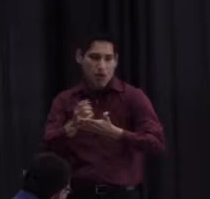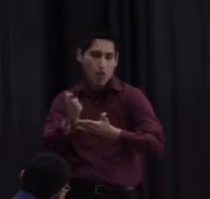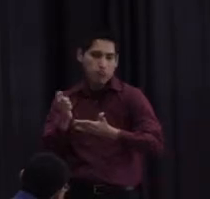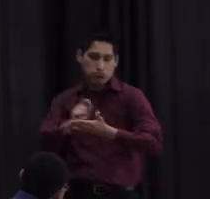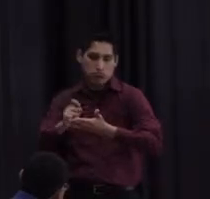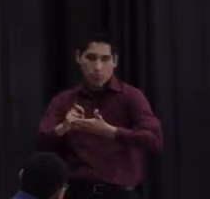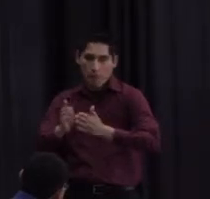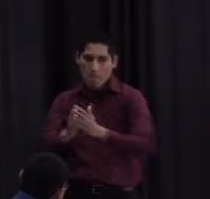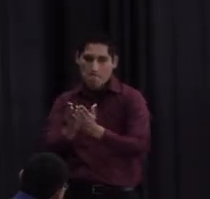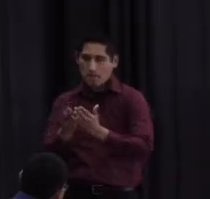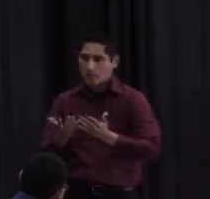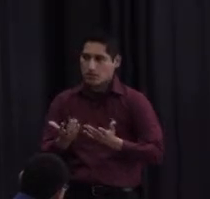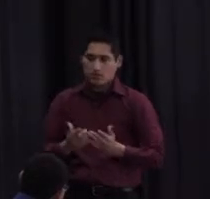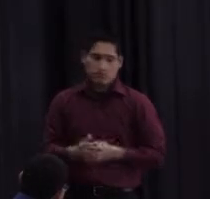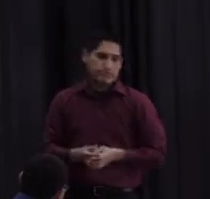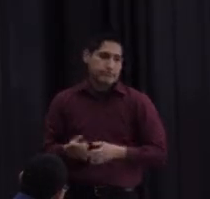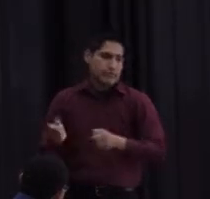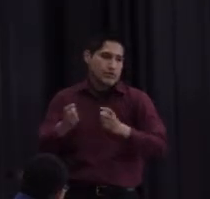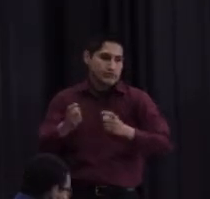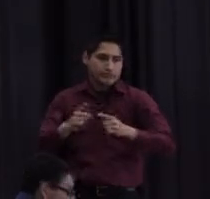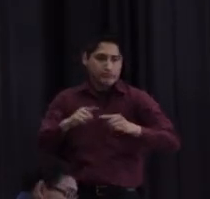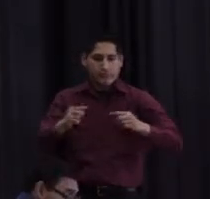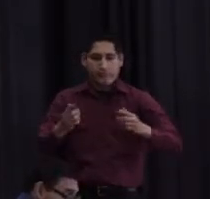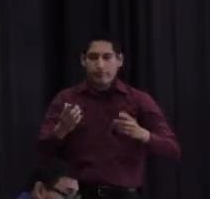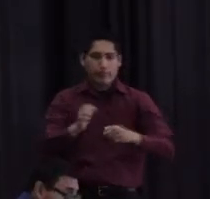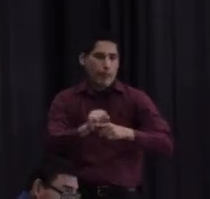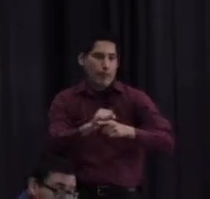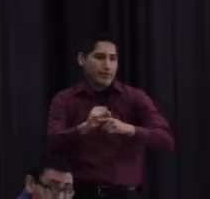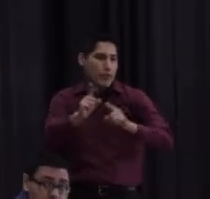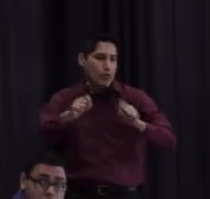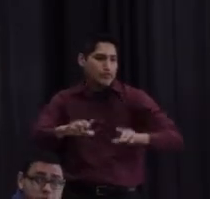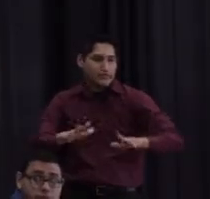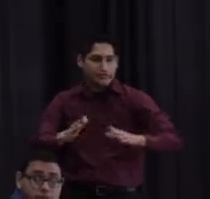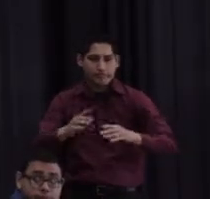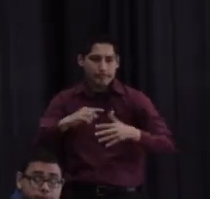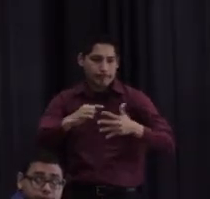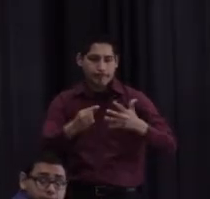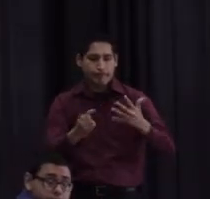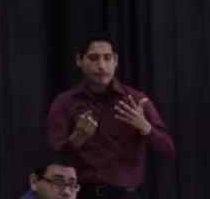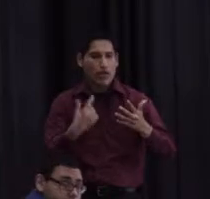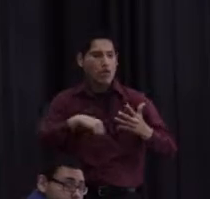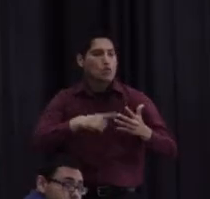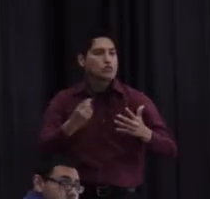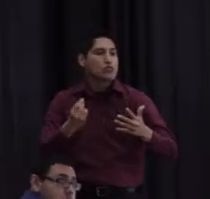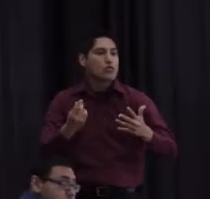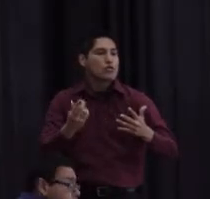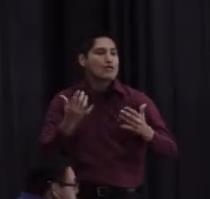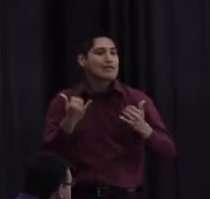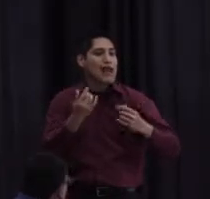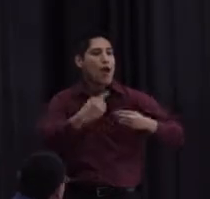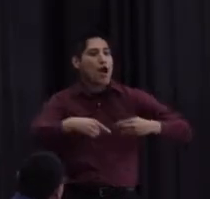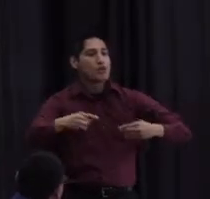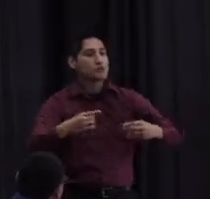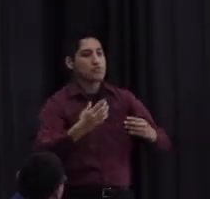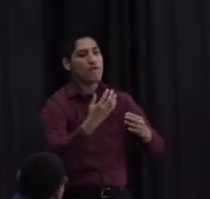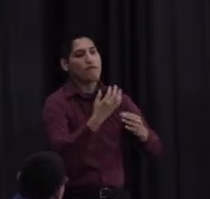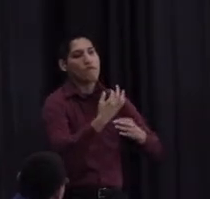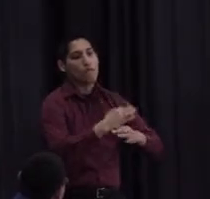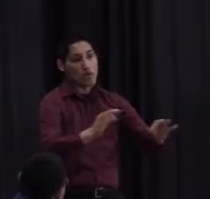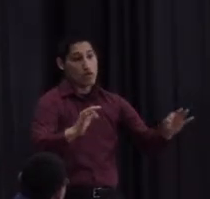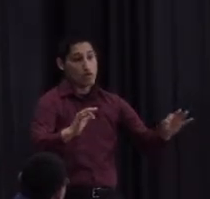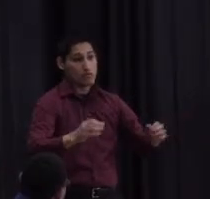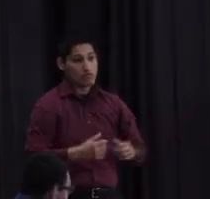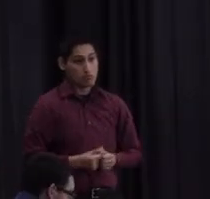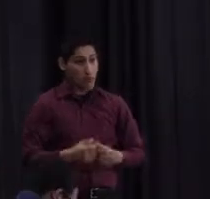quizzes and all of these other things. They said, no, we're going to all do free stuff. And so we